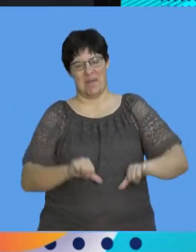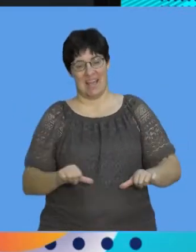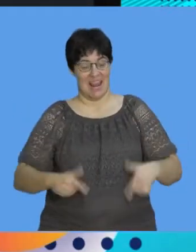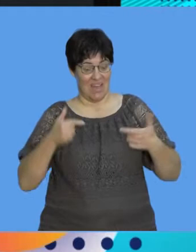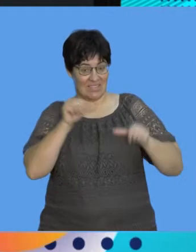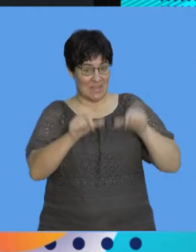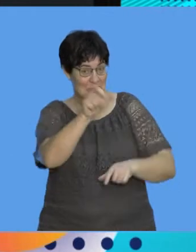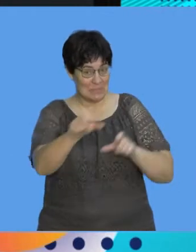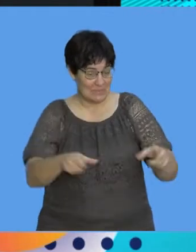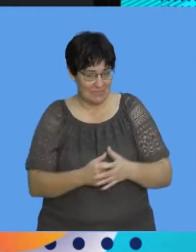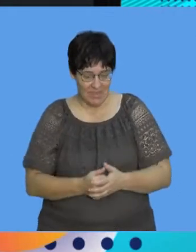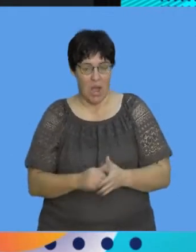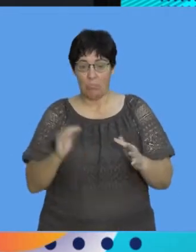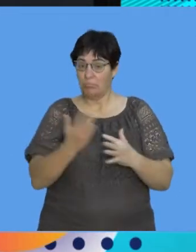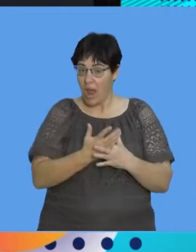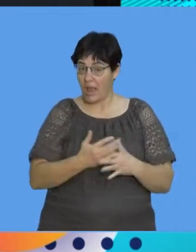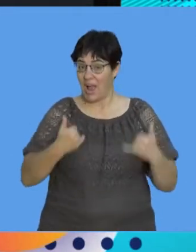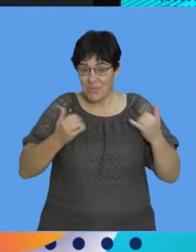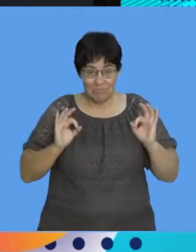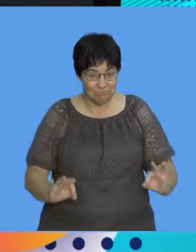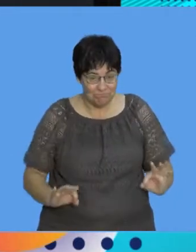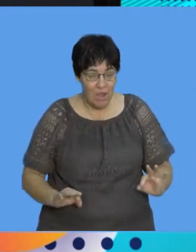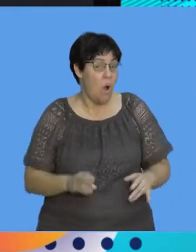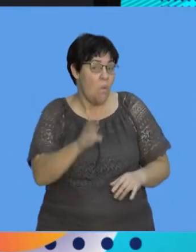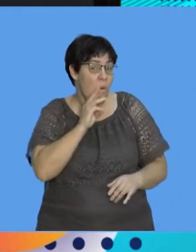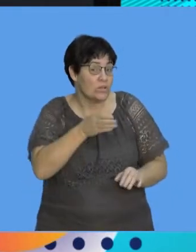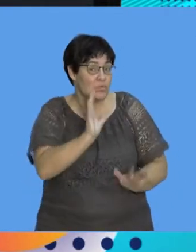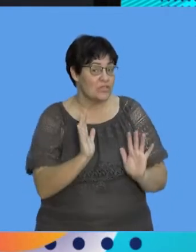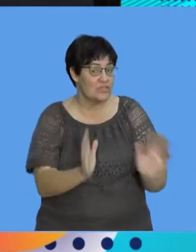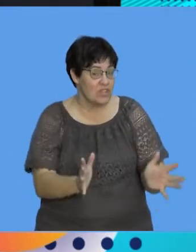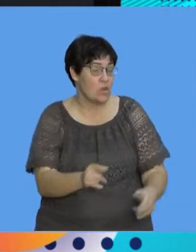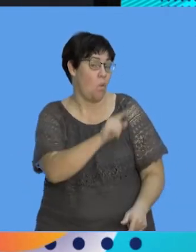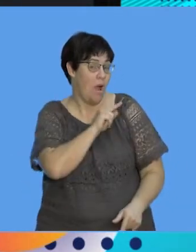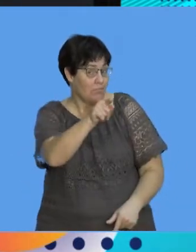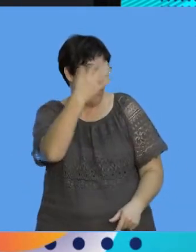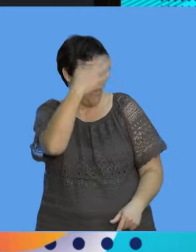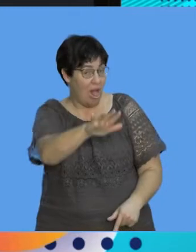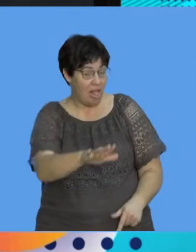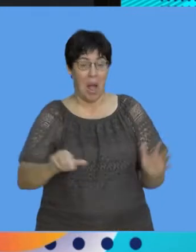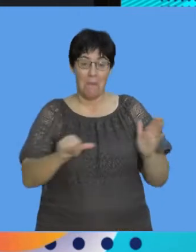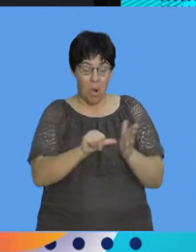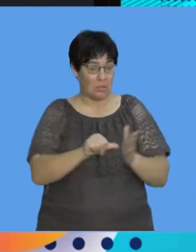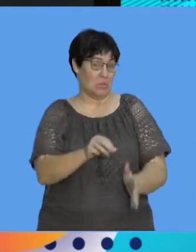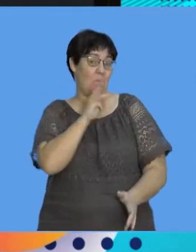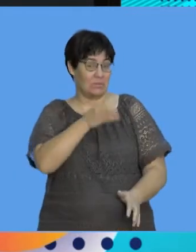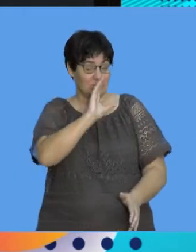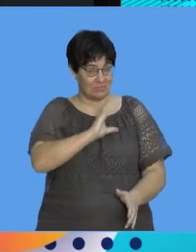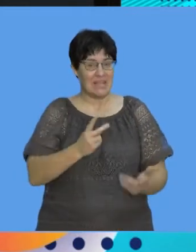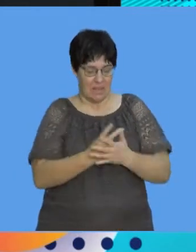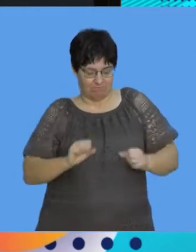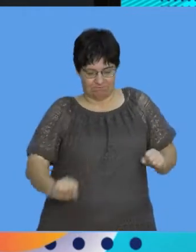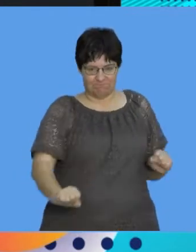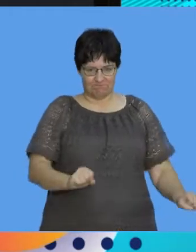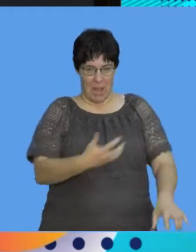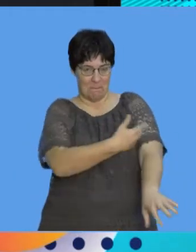Welcome back, Life Sciences. I hope you had a nice break. I hope you had a glass of water, because you now know how important it is, and a little bit of a stretch